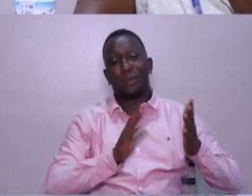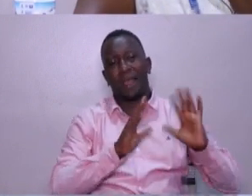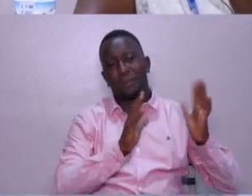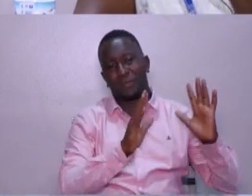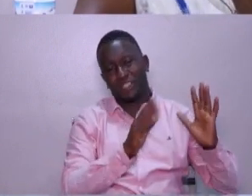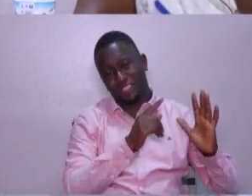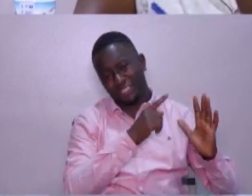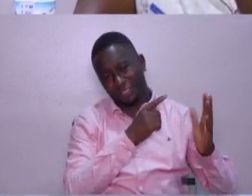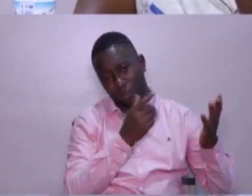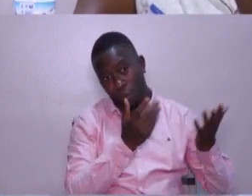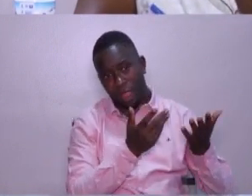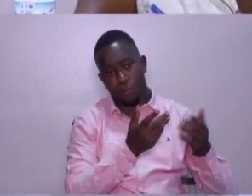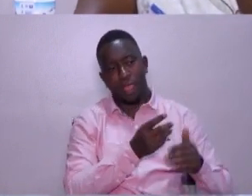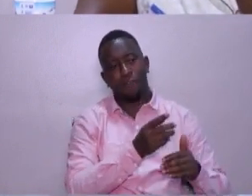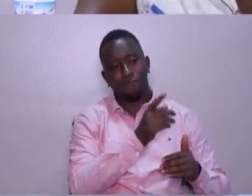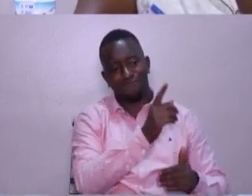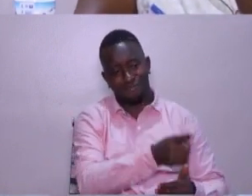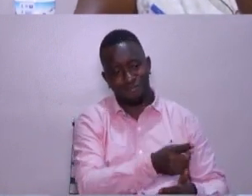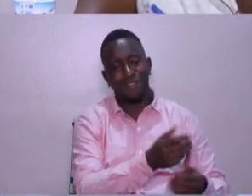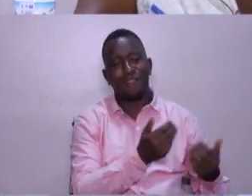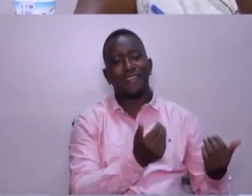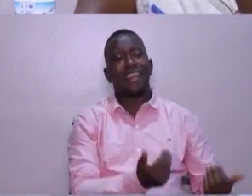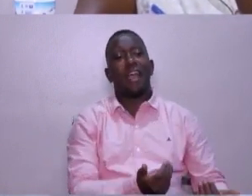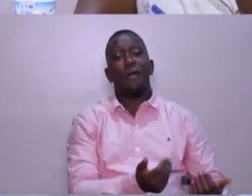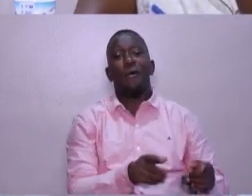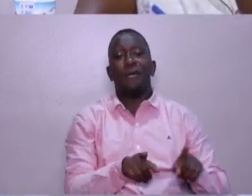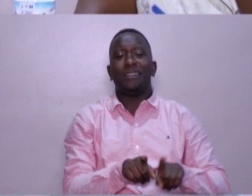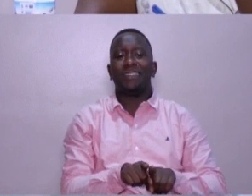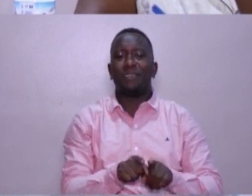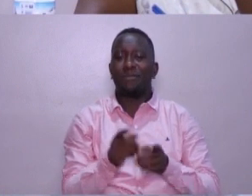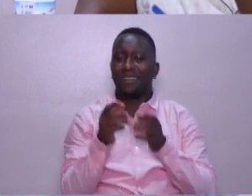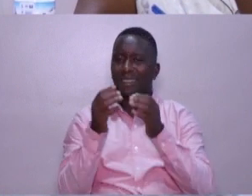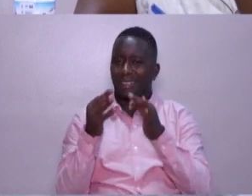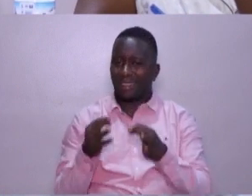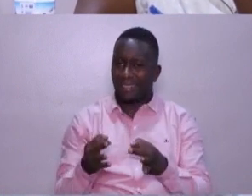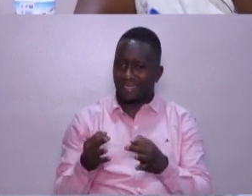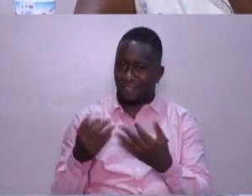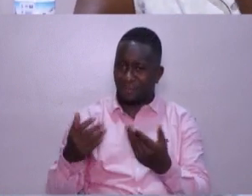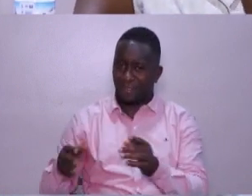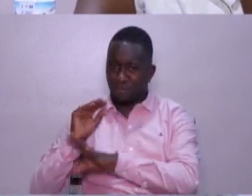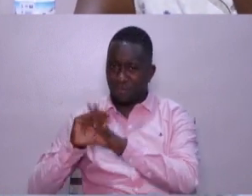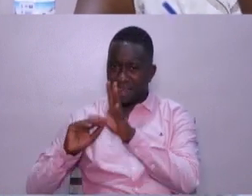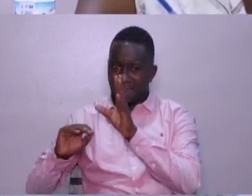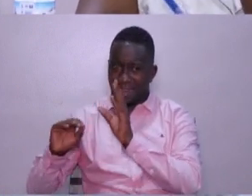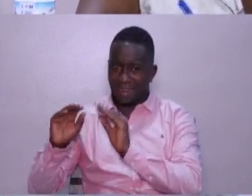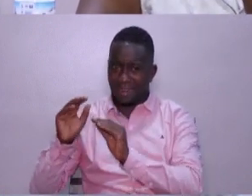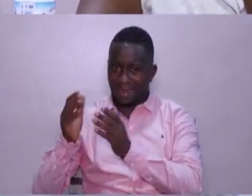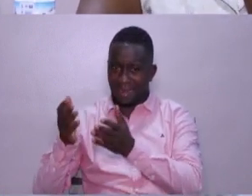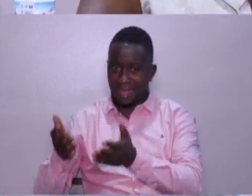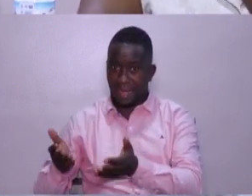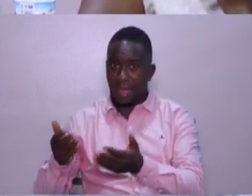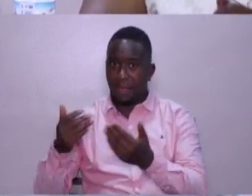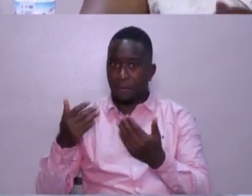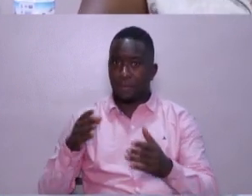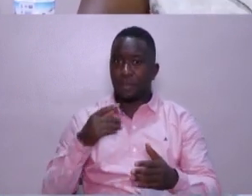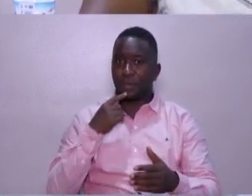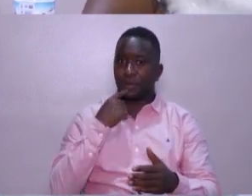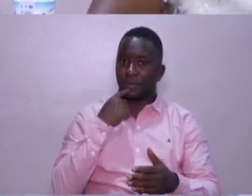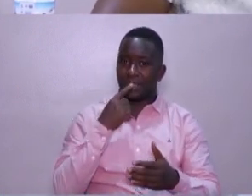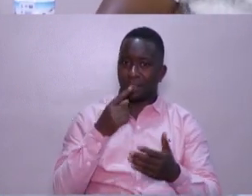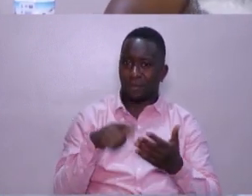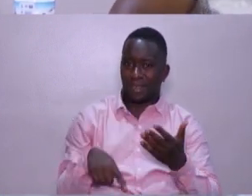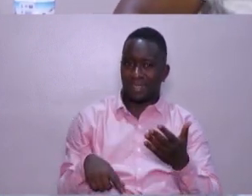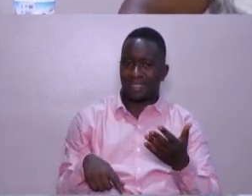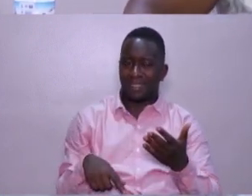panelists and also the skills you have been able to acquire here. Like I said, I'll take the lion's